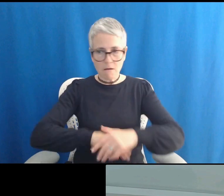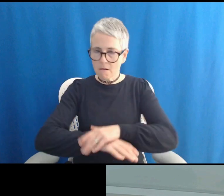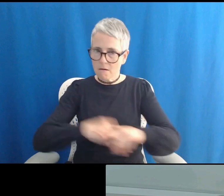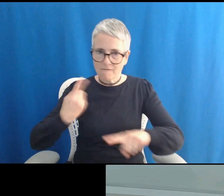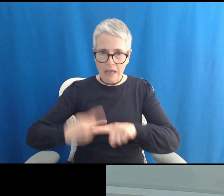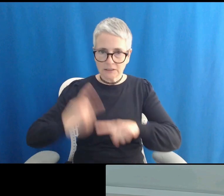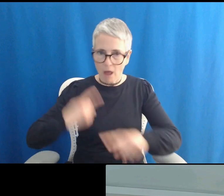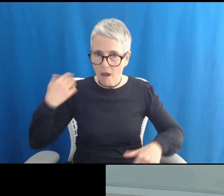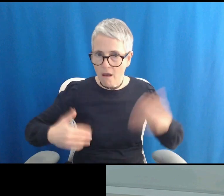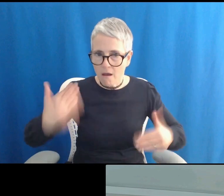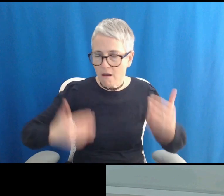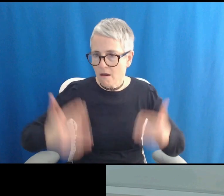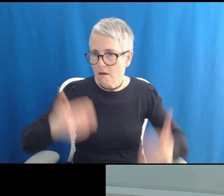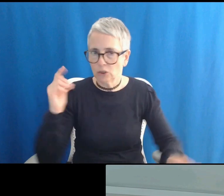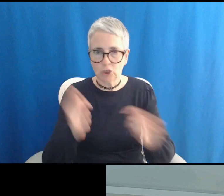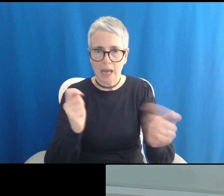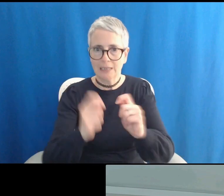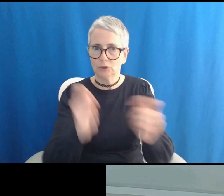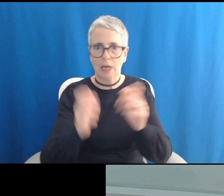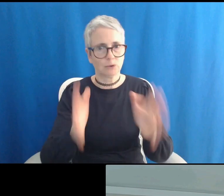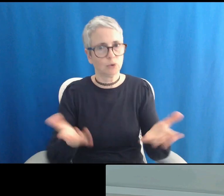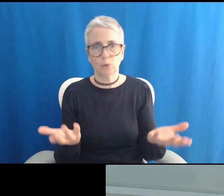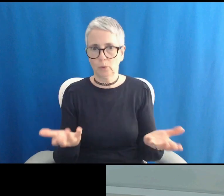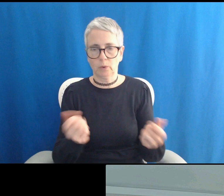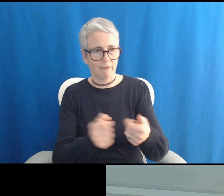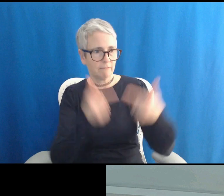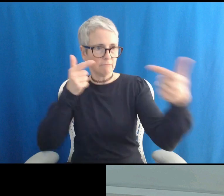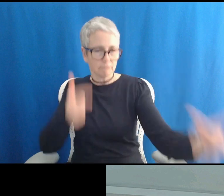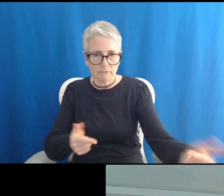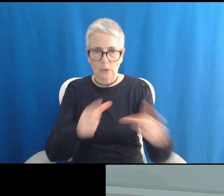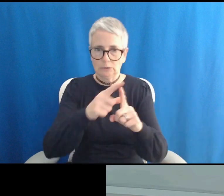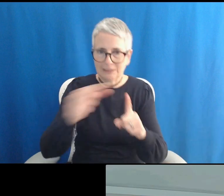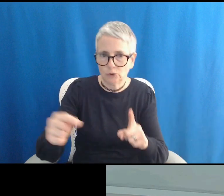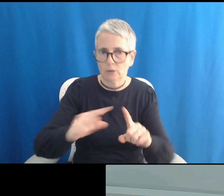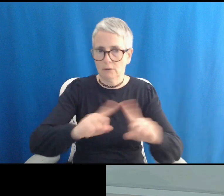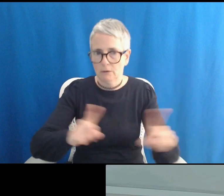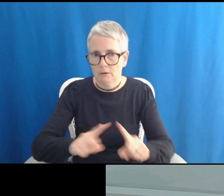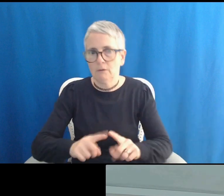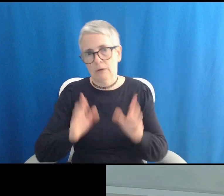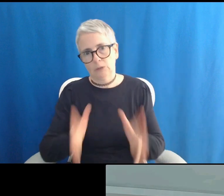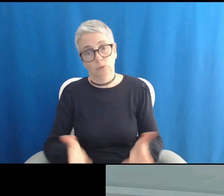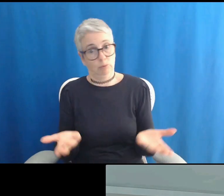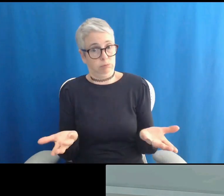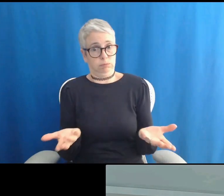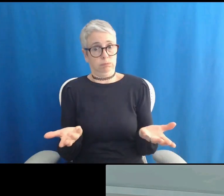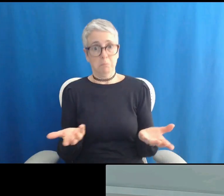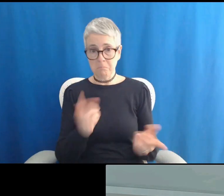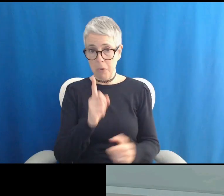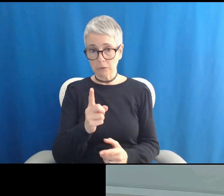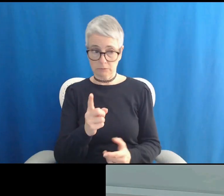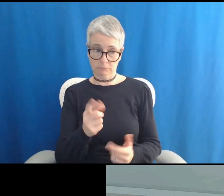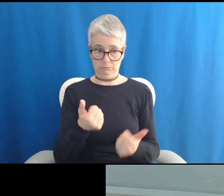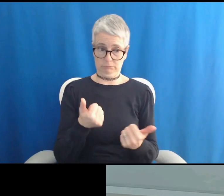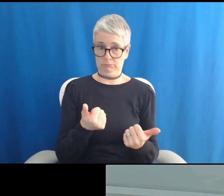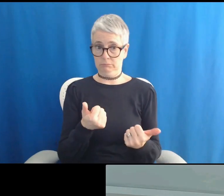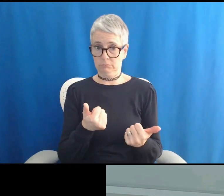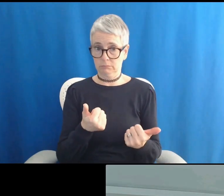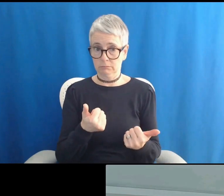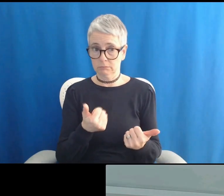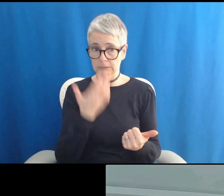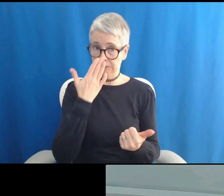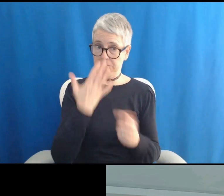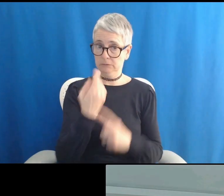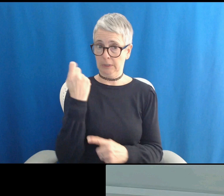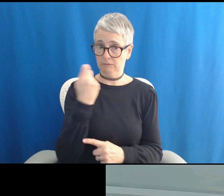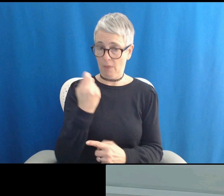do. And I think as a computing department, we've been at an advantage. We managed to do a bit more.